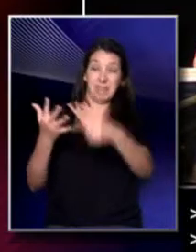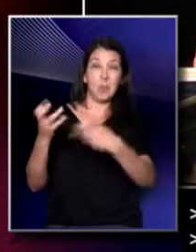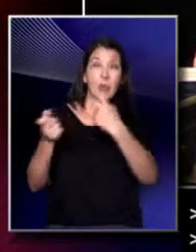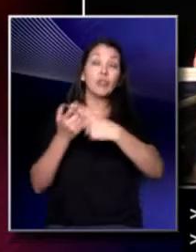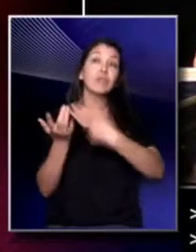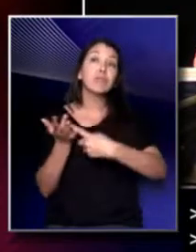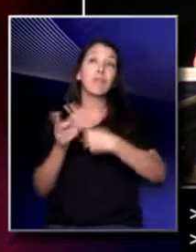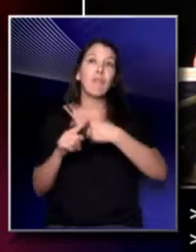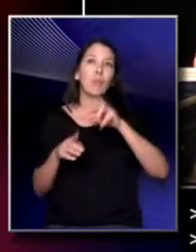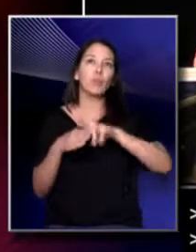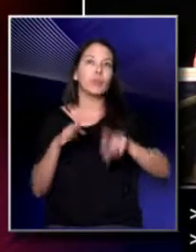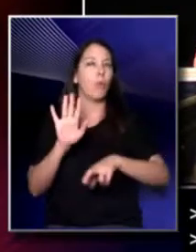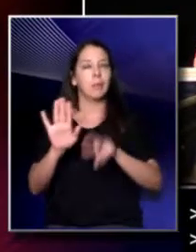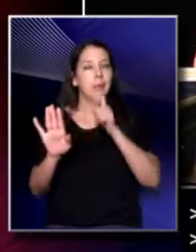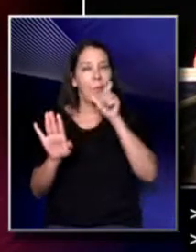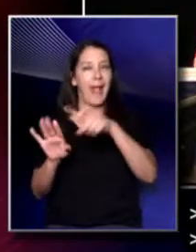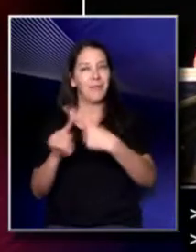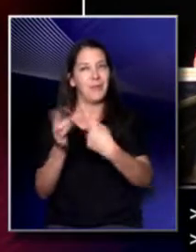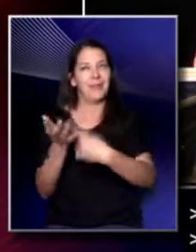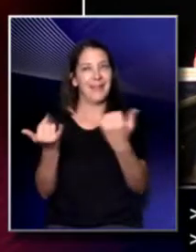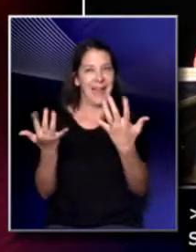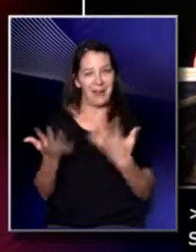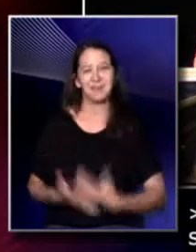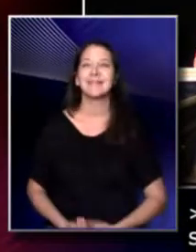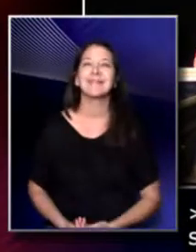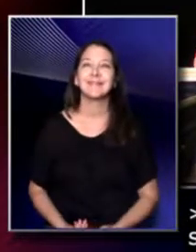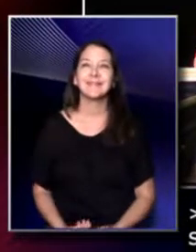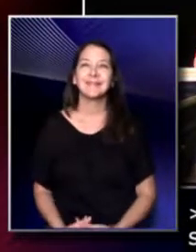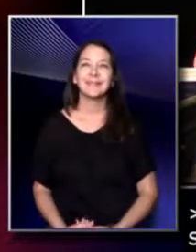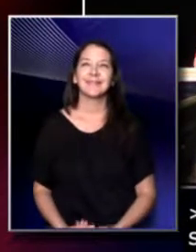And it's okay, you don't have to either.